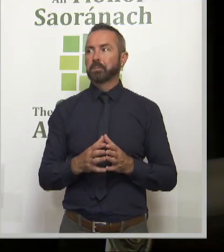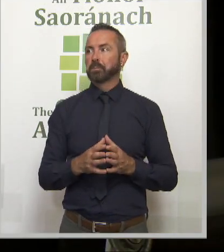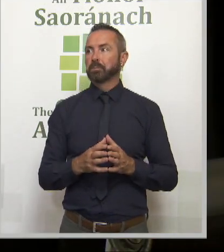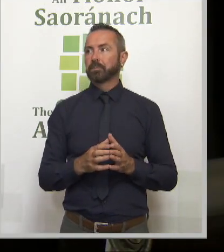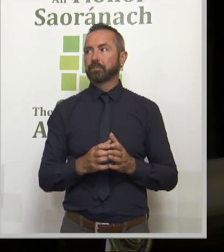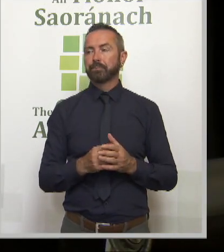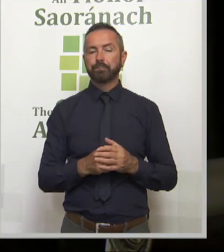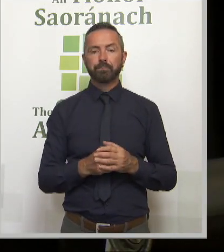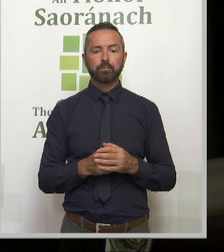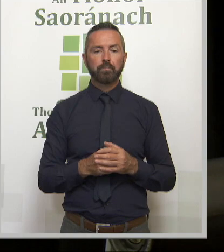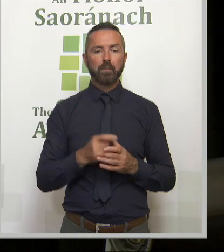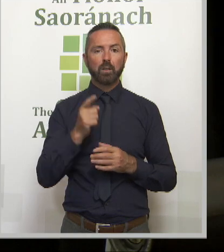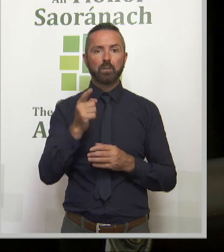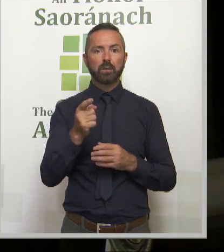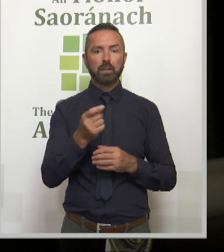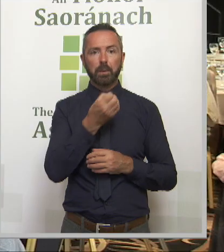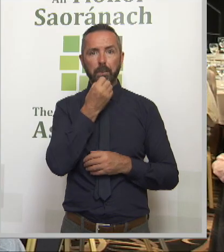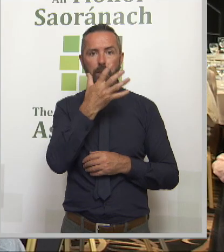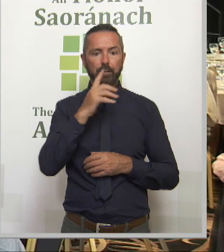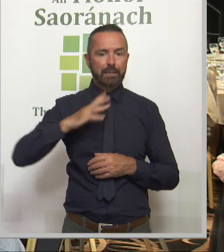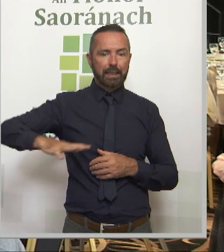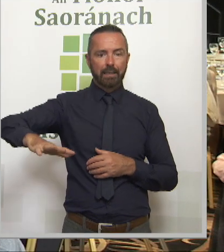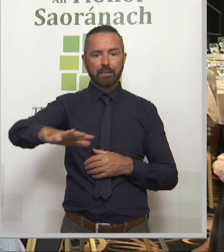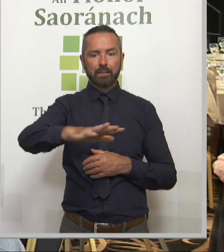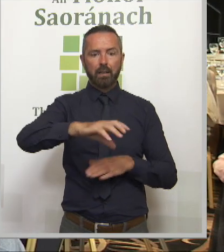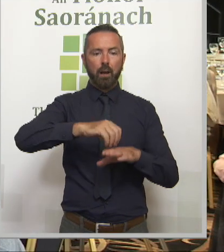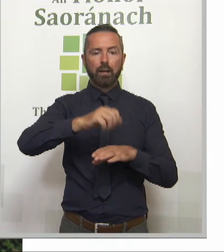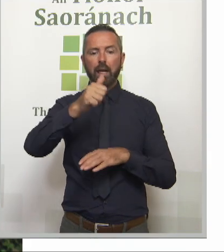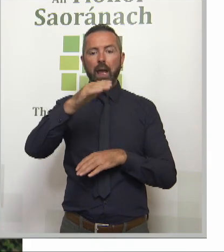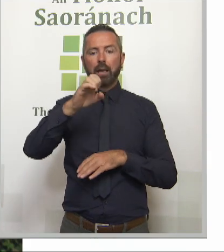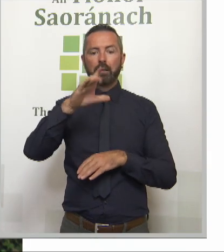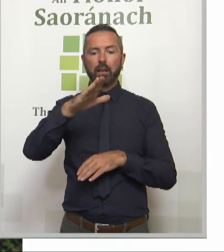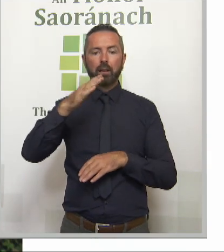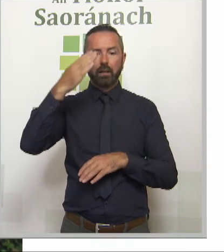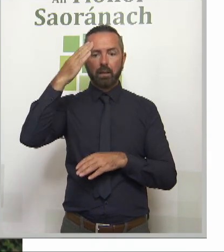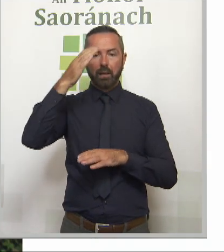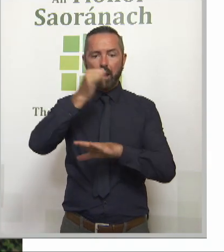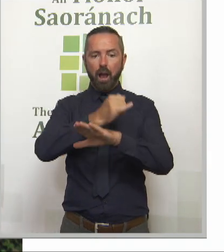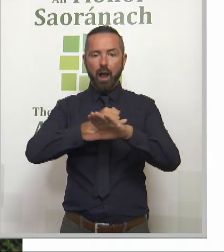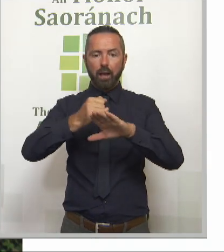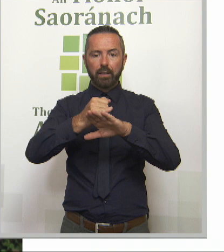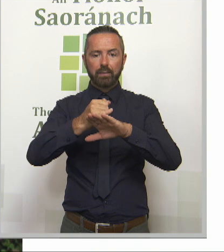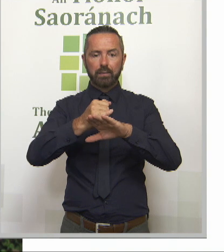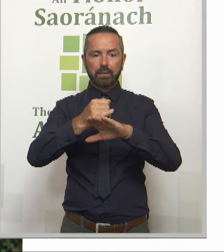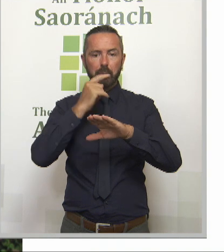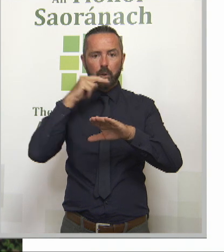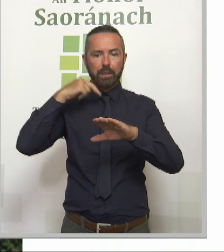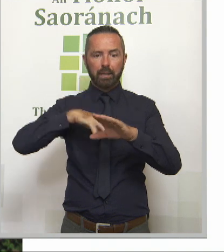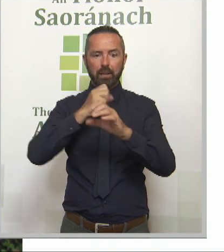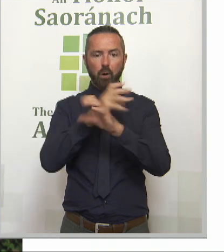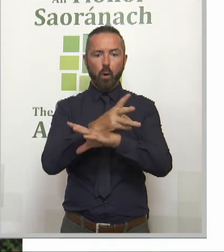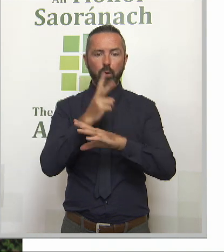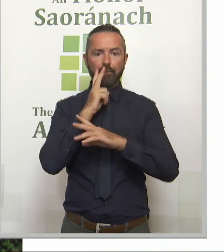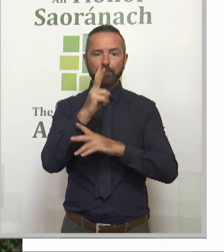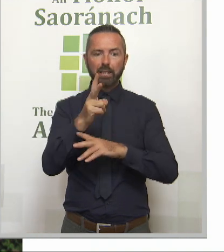So this idyllic scene on Achill Island looks like a classic Irish landscape, but in fact nearly all the vegetation that you can